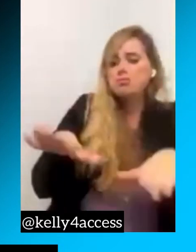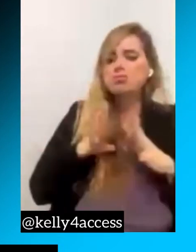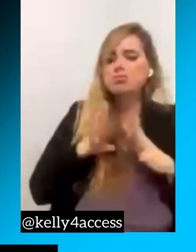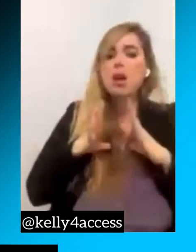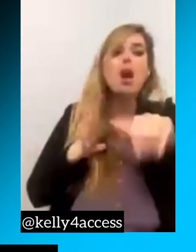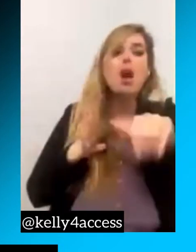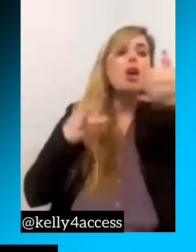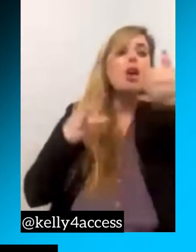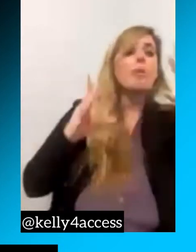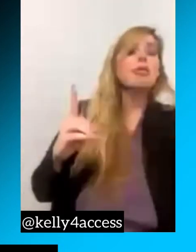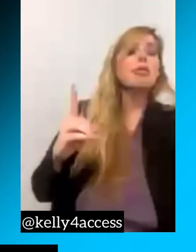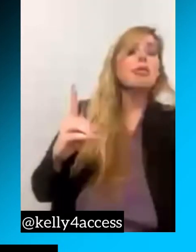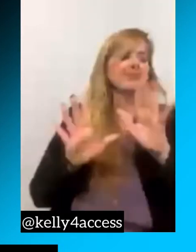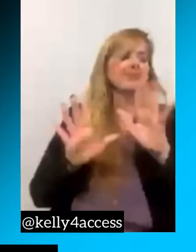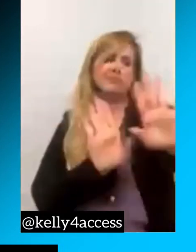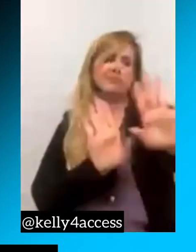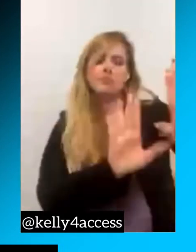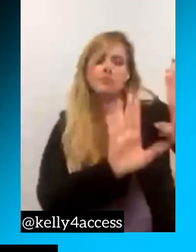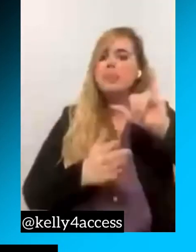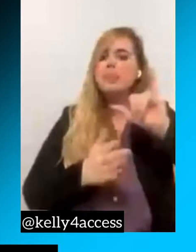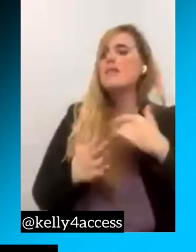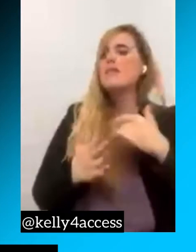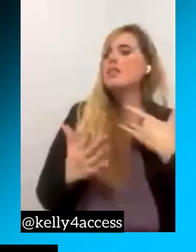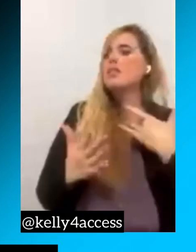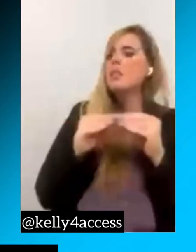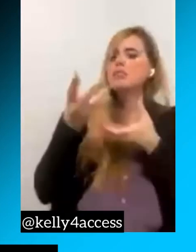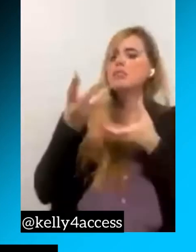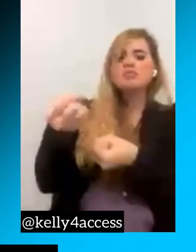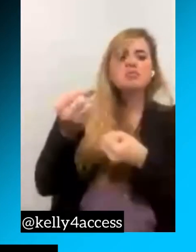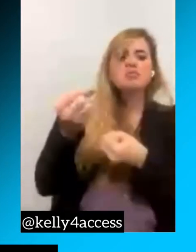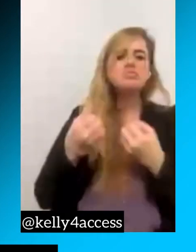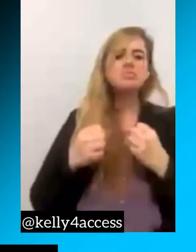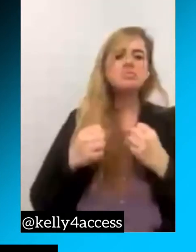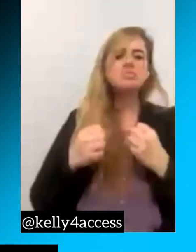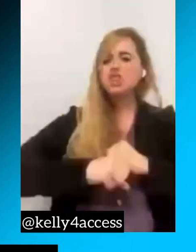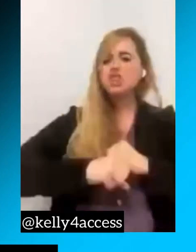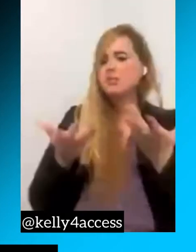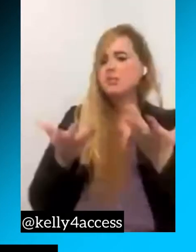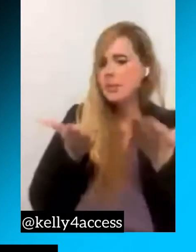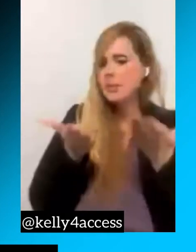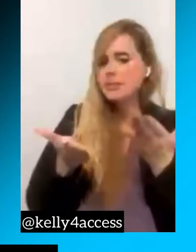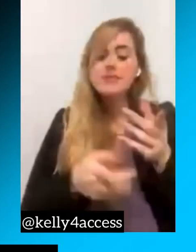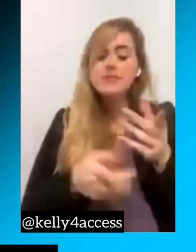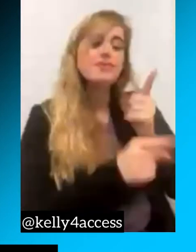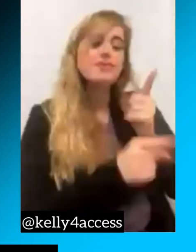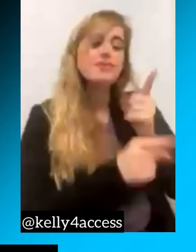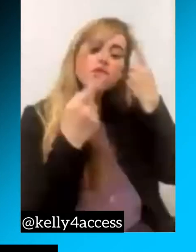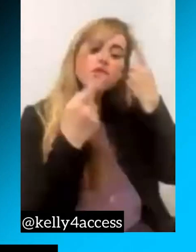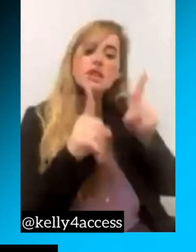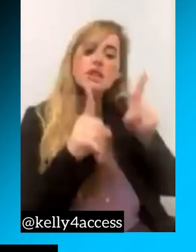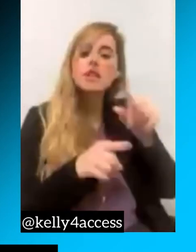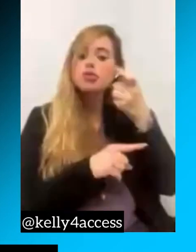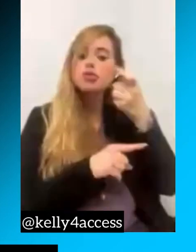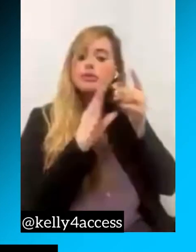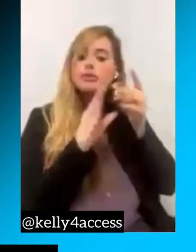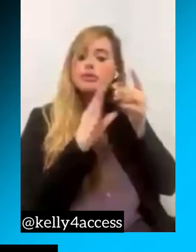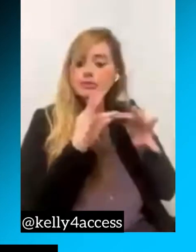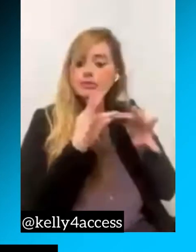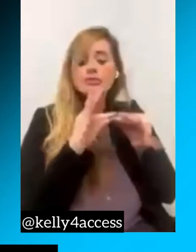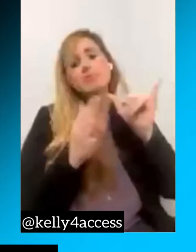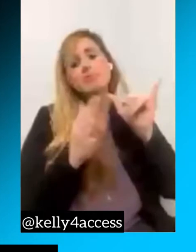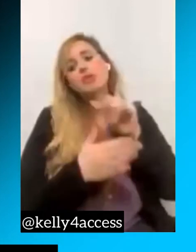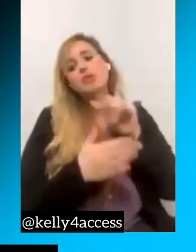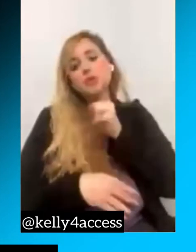something like that. Yeah, no, I agree. And I think that's what you said is exactly true. Like